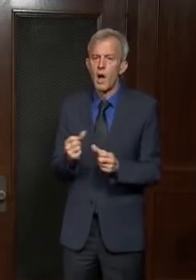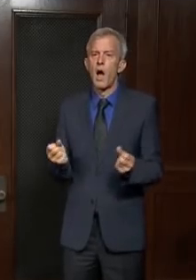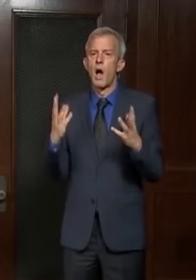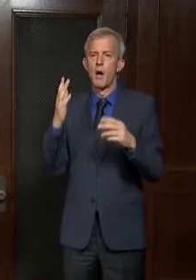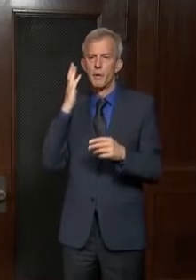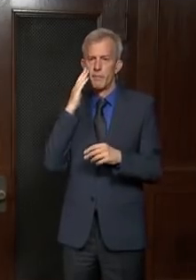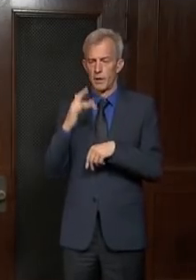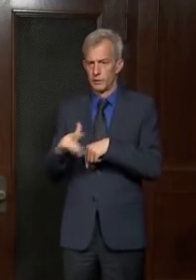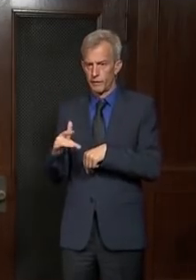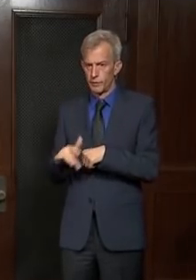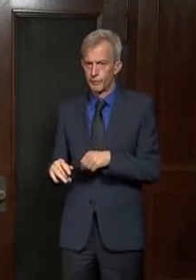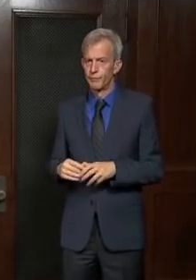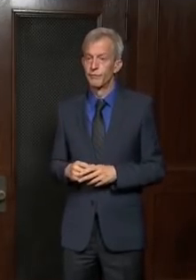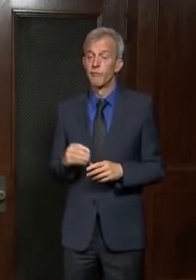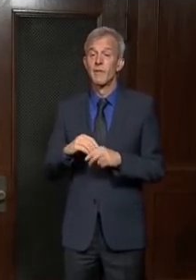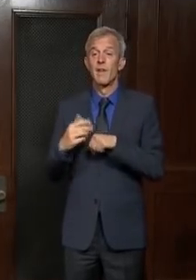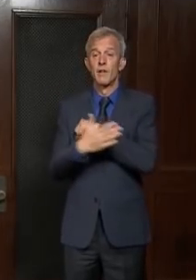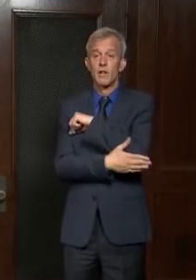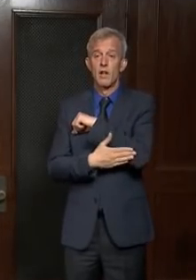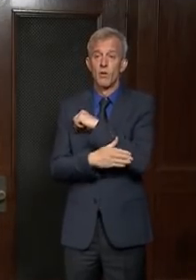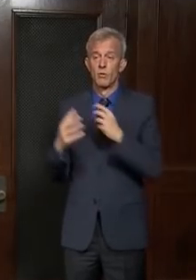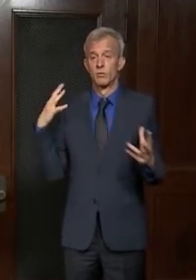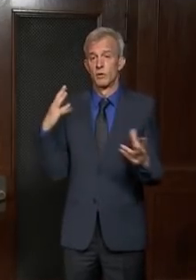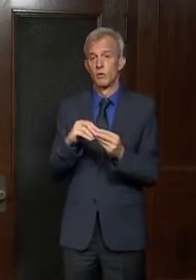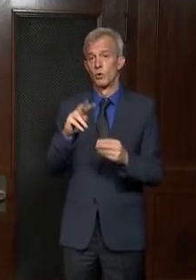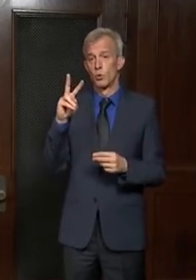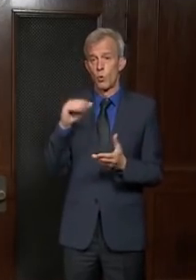our general emergency hospitals, there are a total of